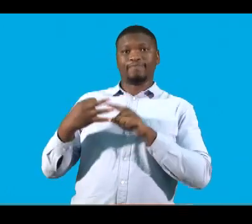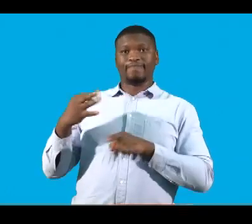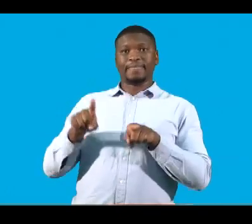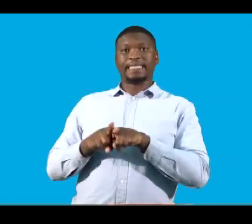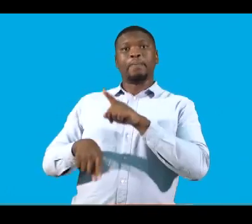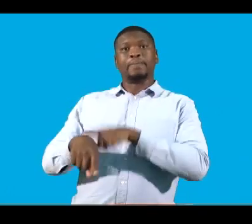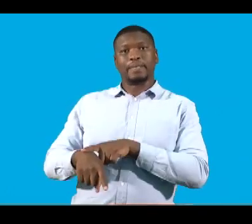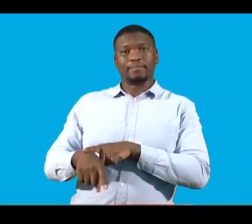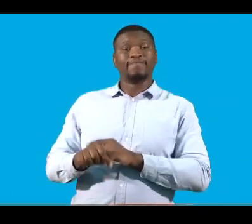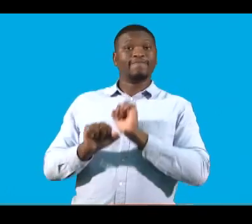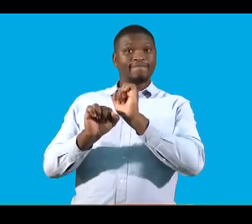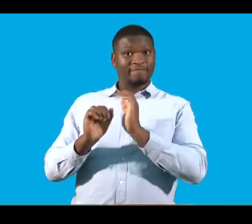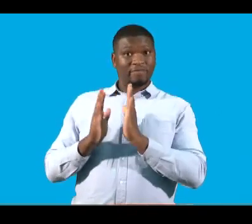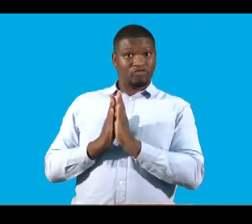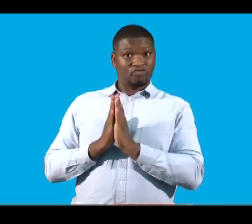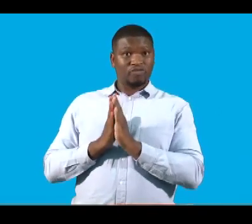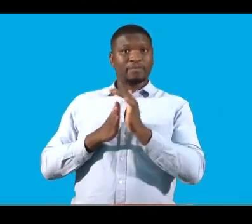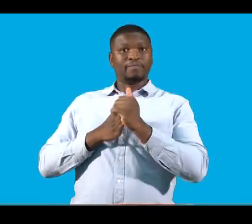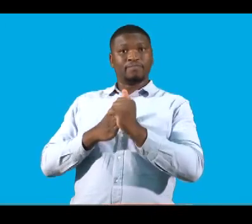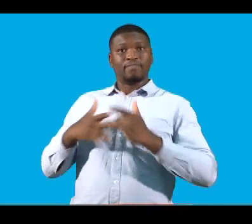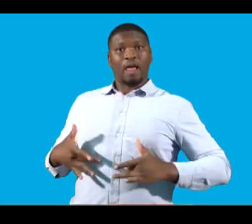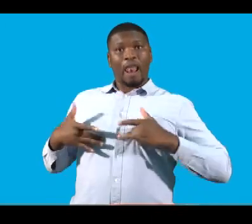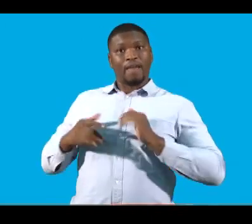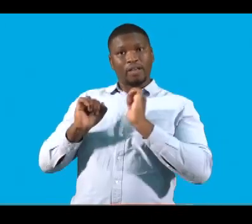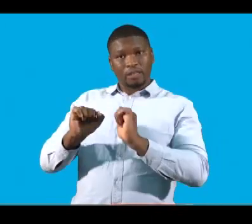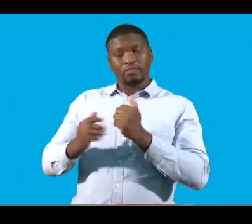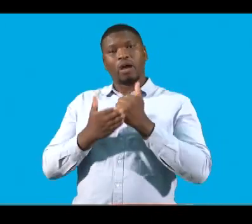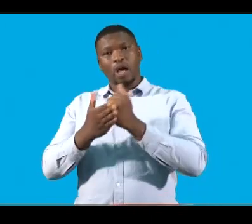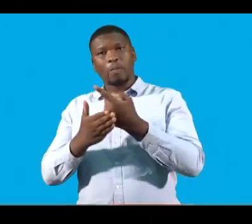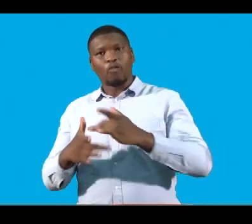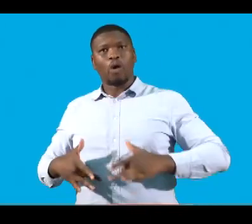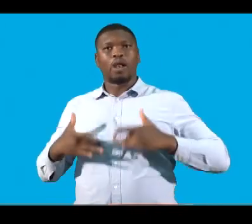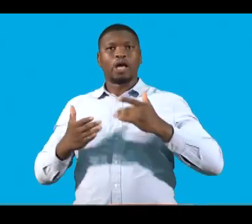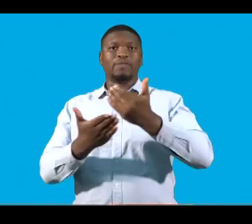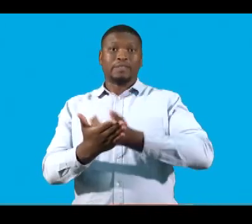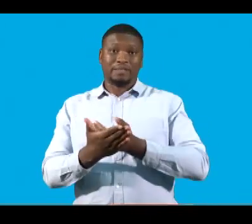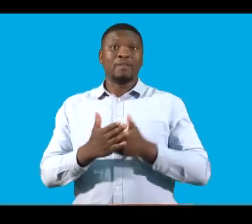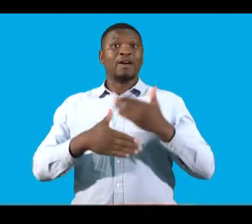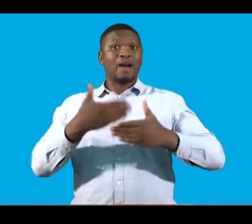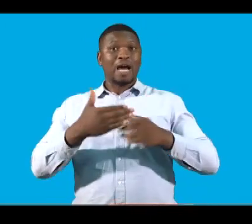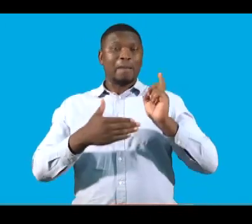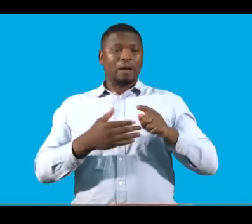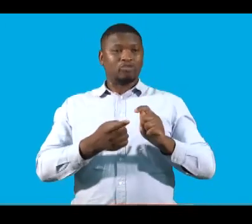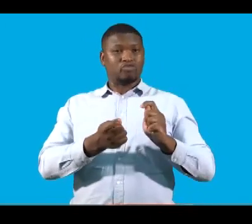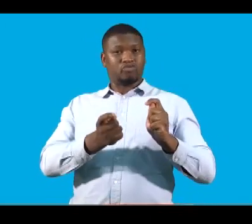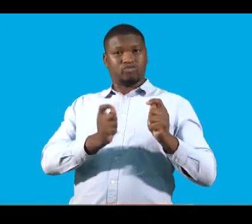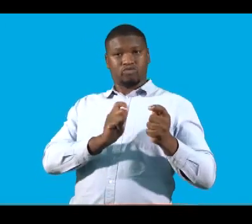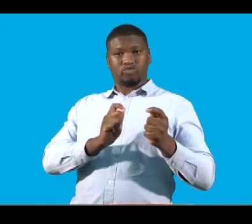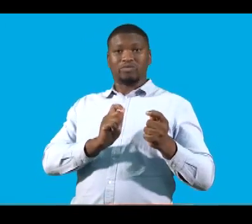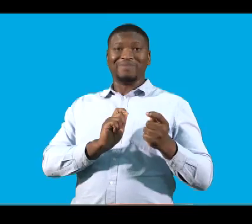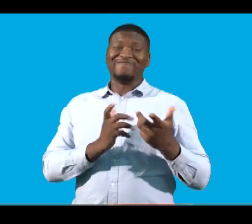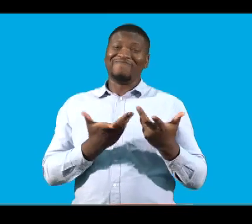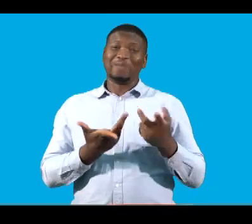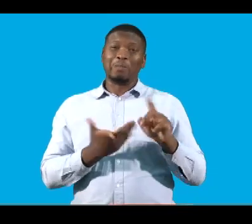that means at the same time. These religions govern his life and assist him for survival. However, he must adapt them